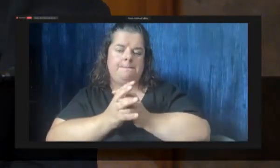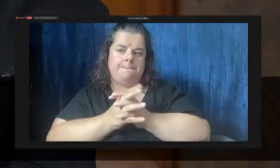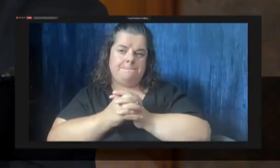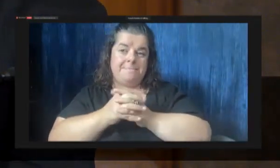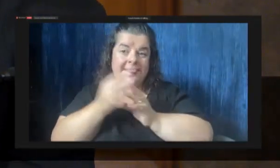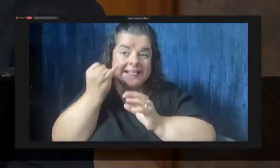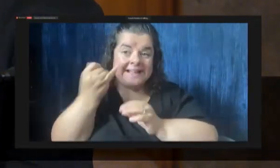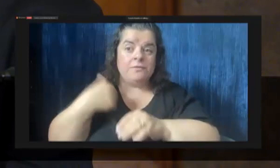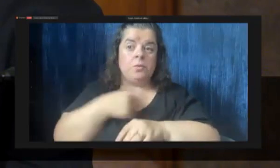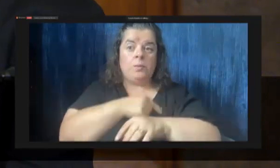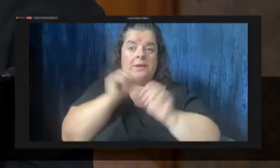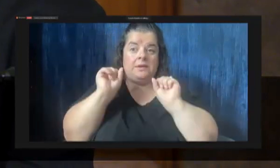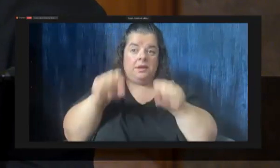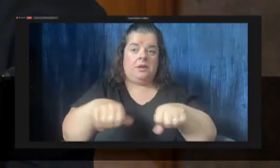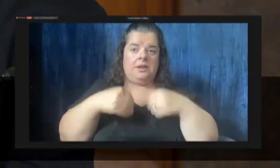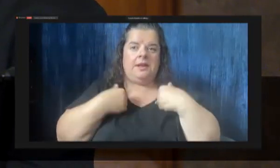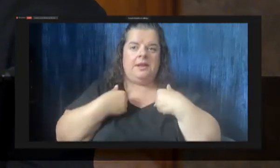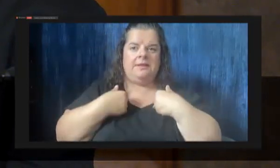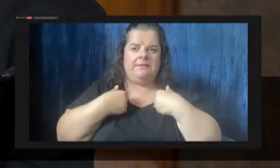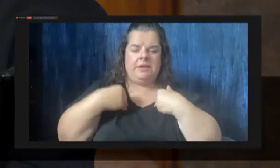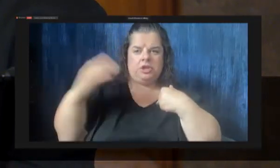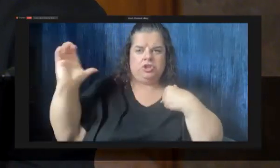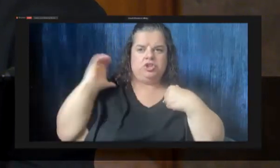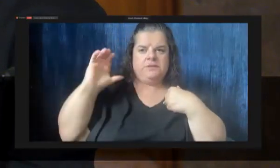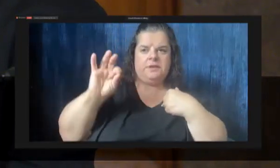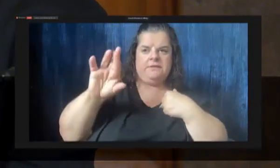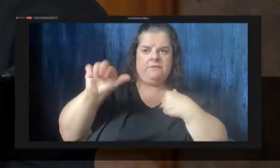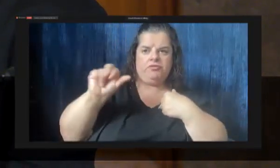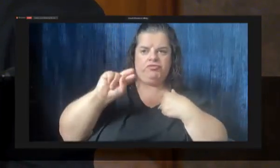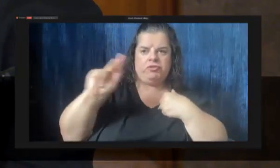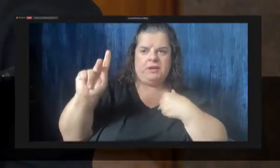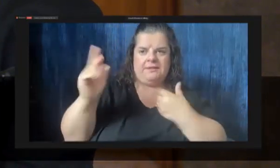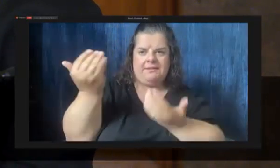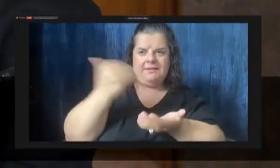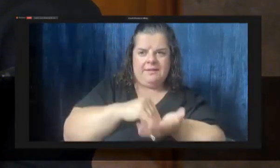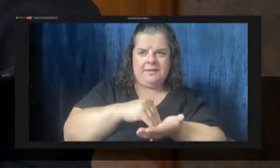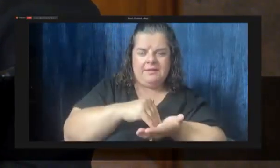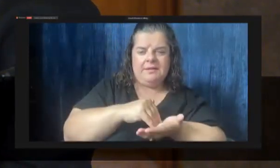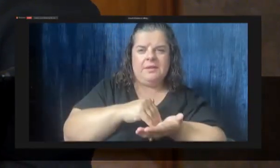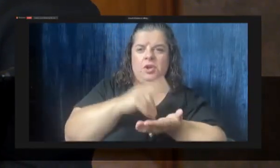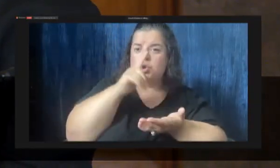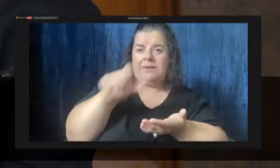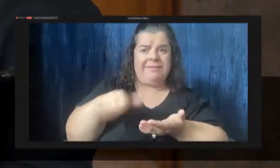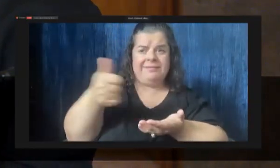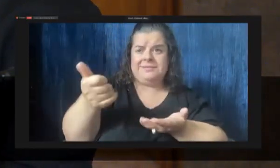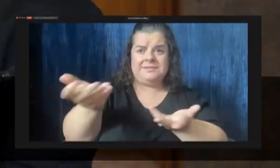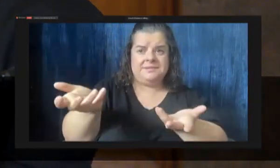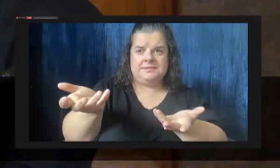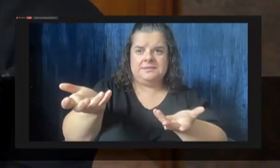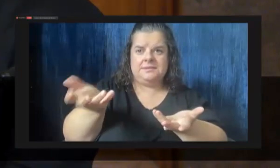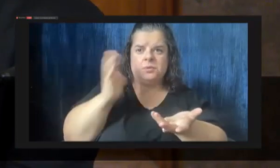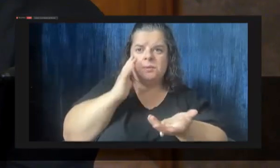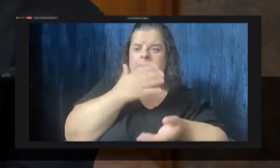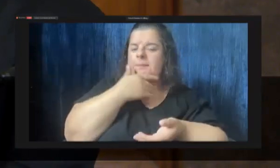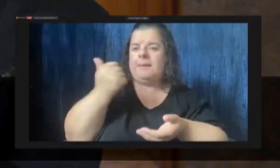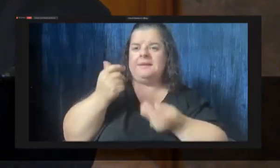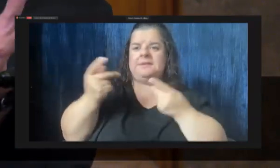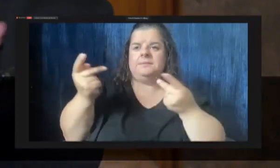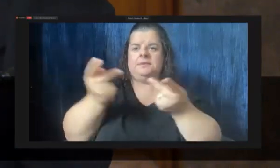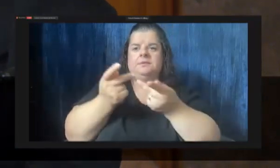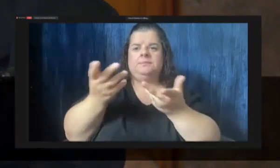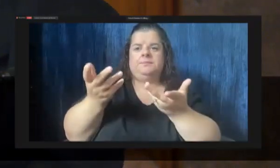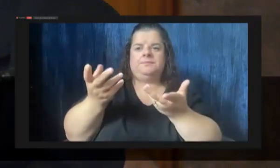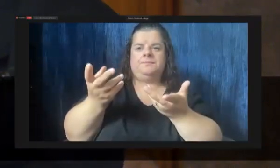have perhaps Chief Frank again, and I don't know, who else would be best positioned to answer sort